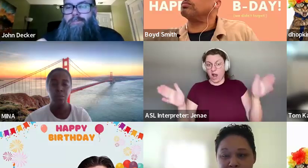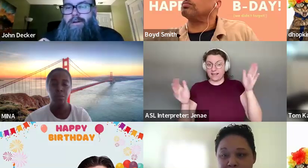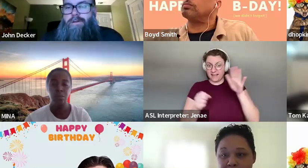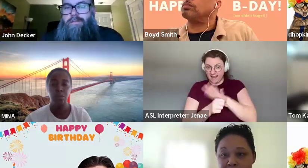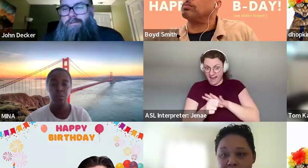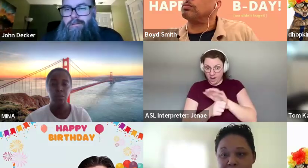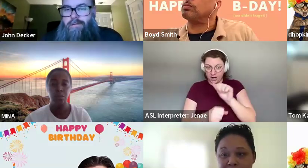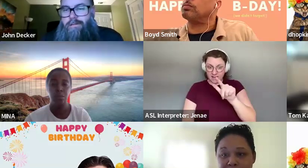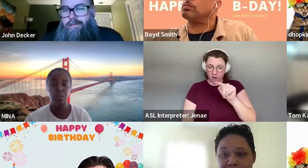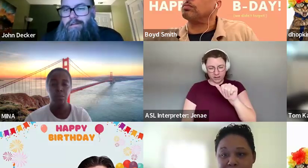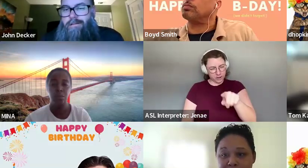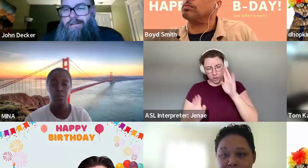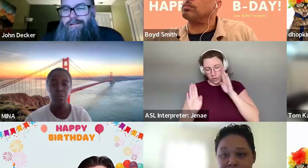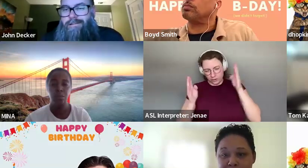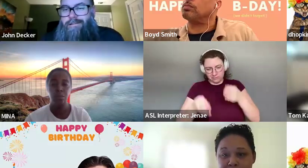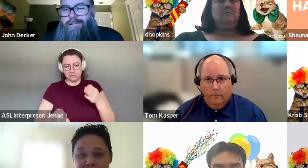Alta that you're going to be helping out with?